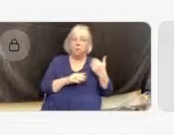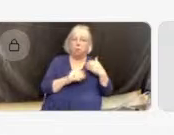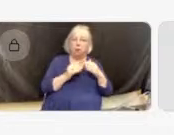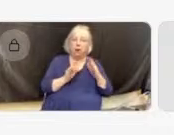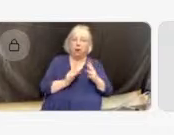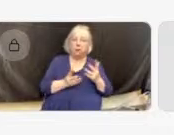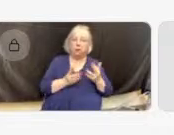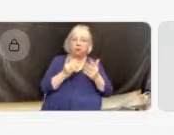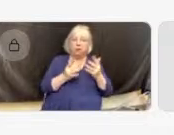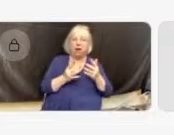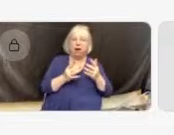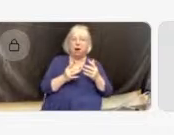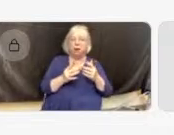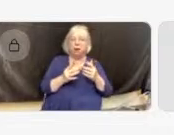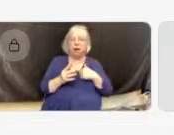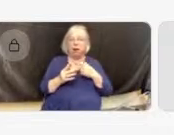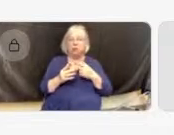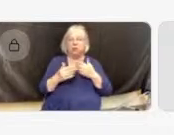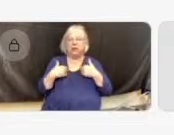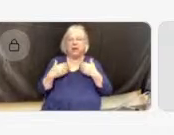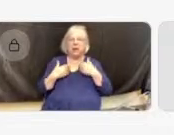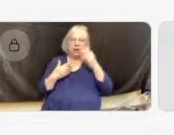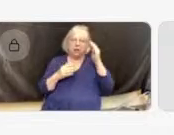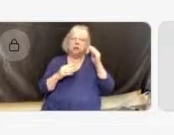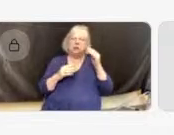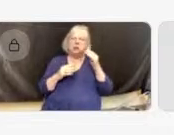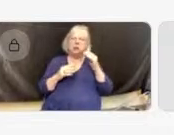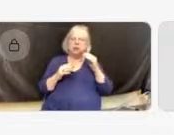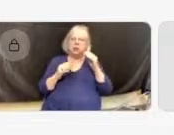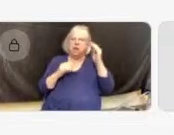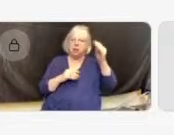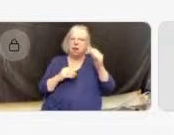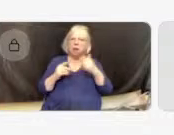to run and try to put stuff out because it was so close.